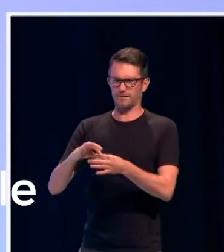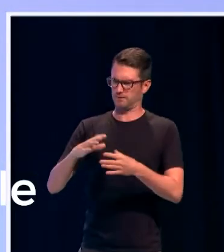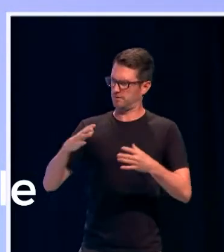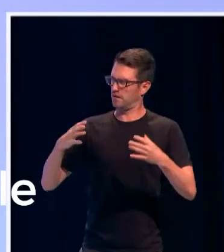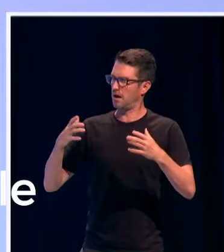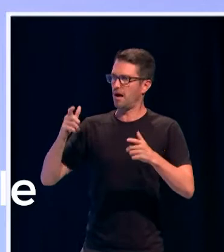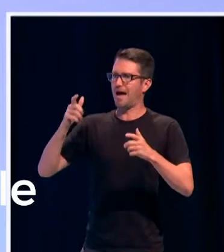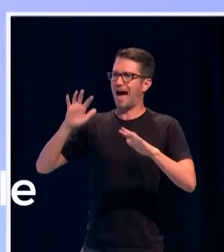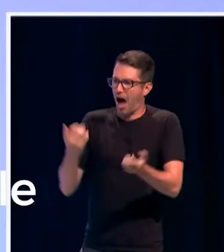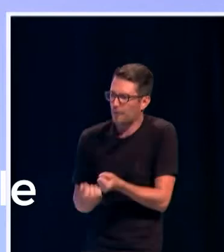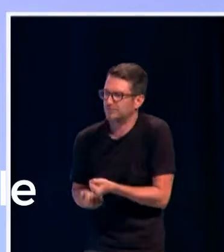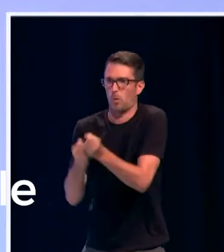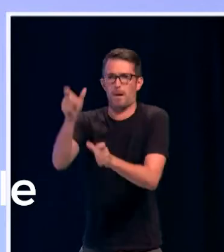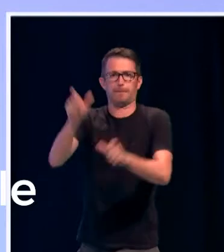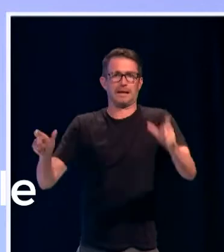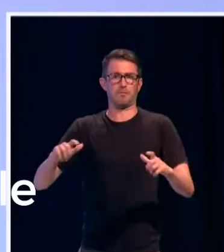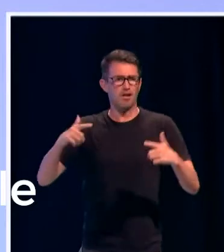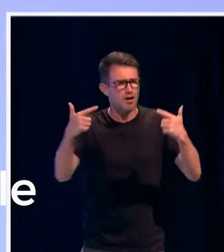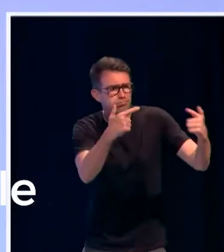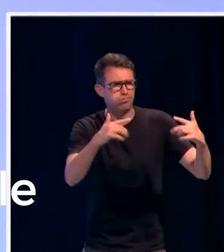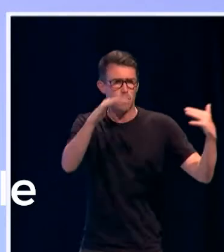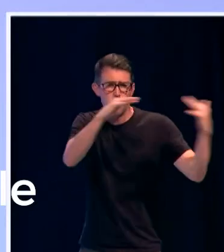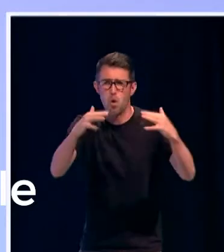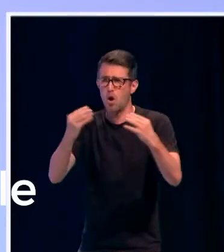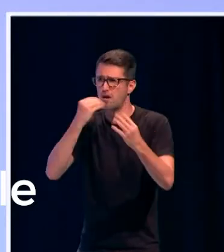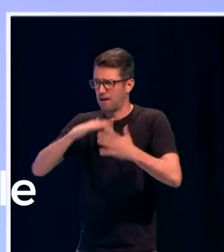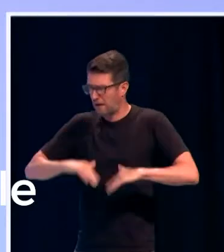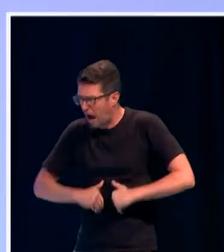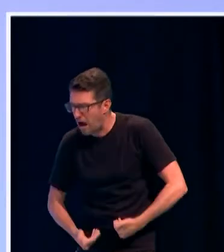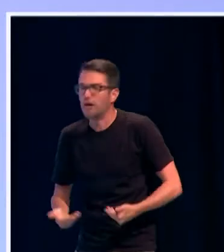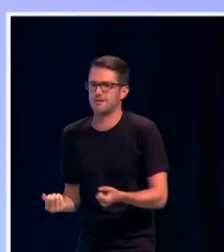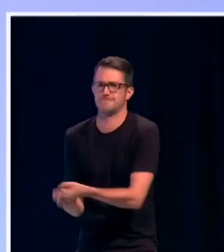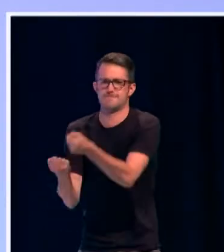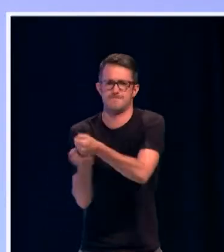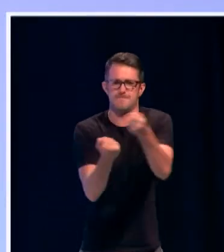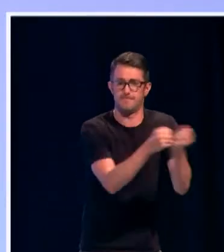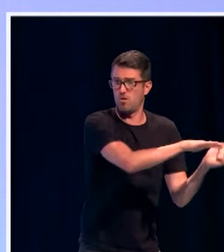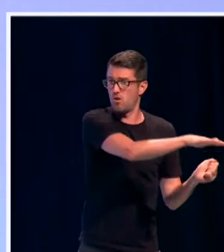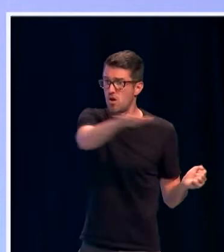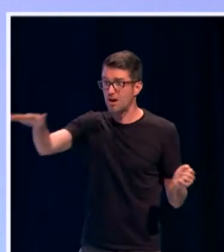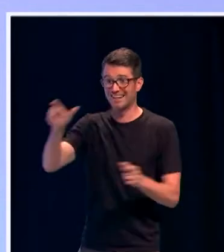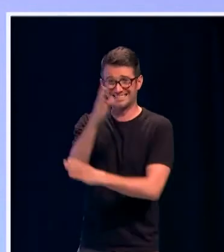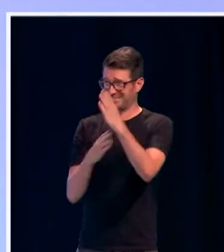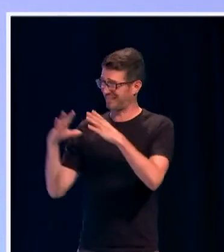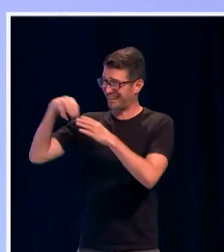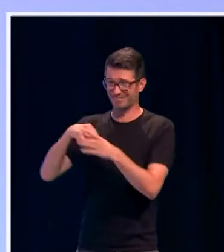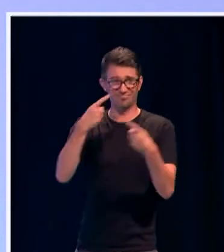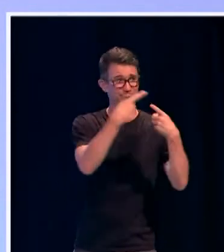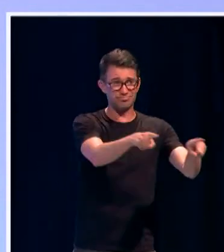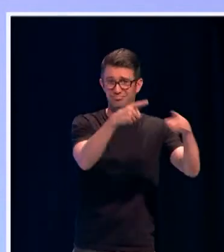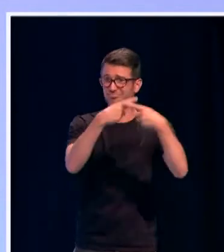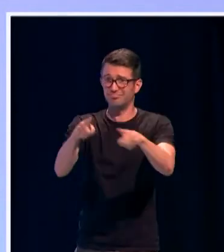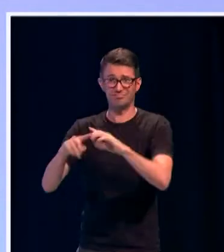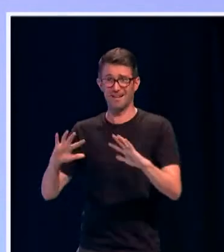strategy commits us to strengthening disability inclusion in development throughout the Australian aid